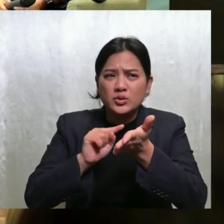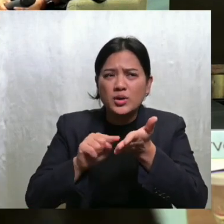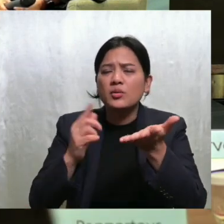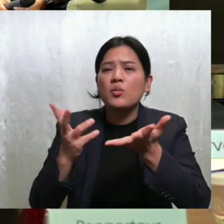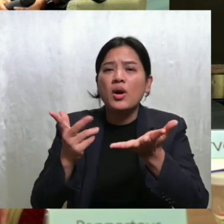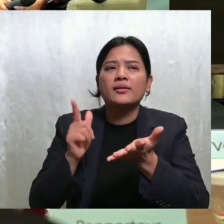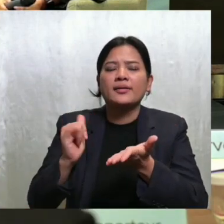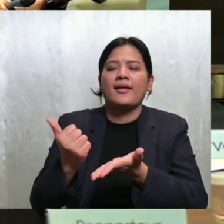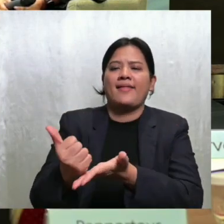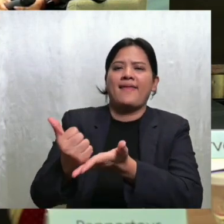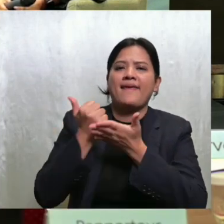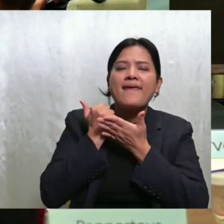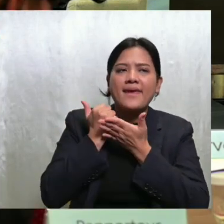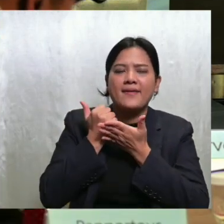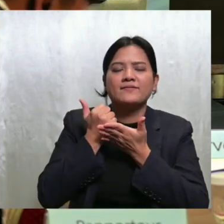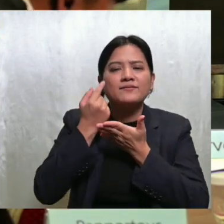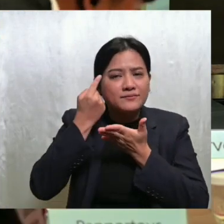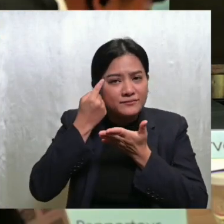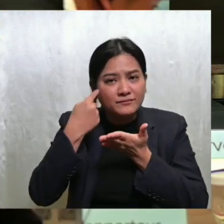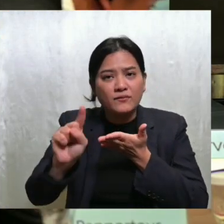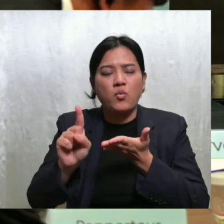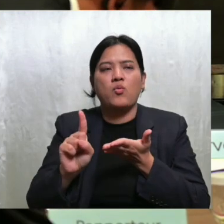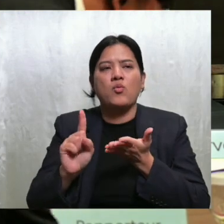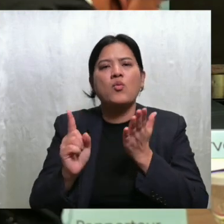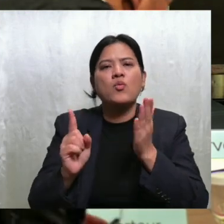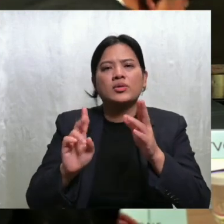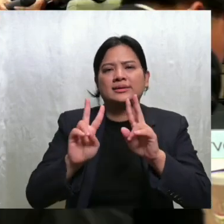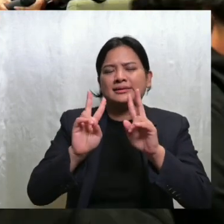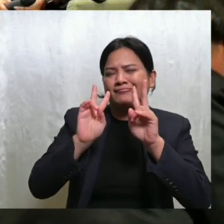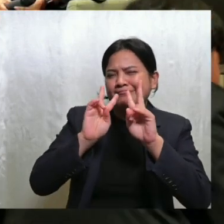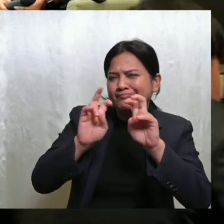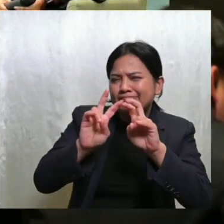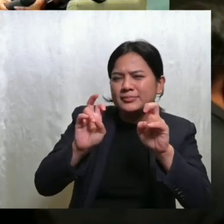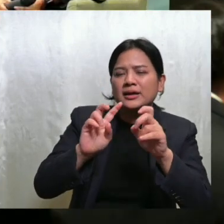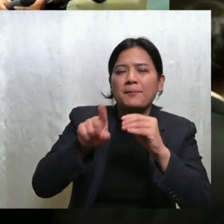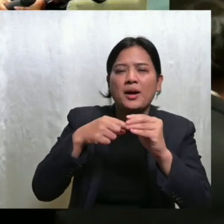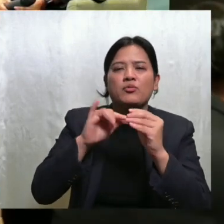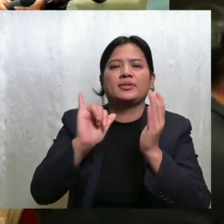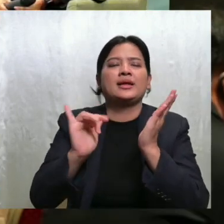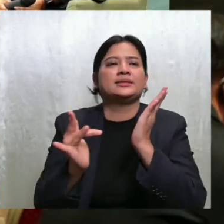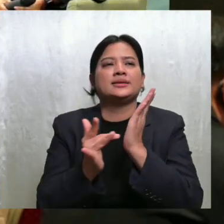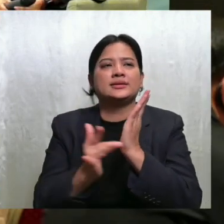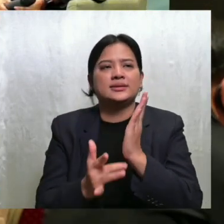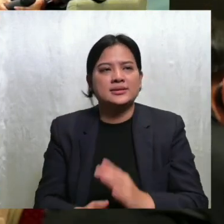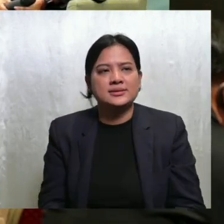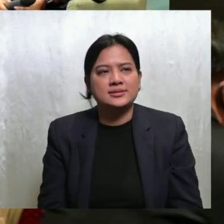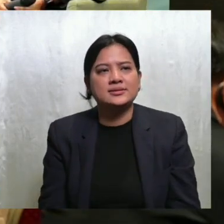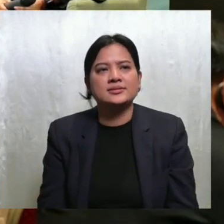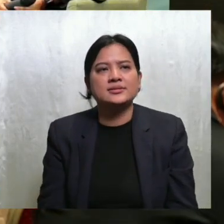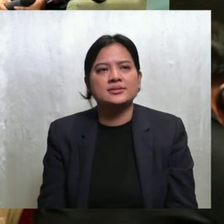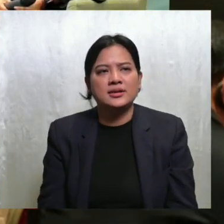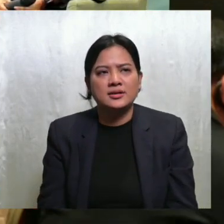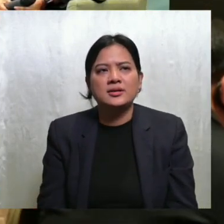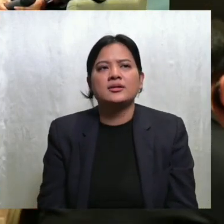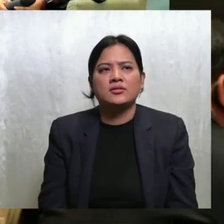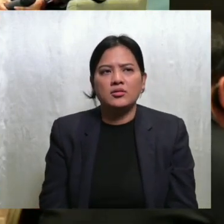talking about how the design must be aligned with the infrastructural needs of the low resource